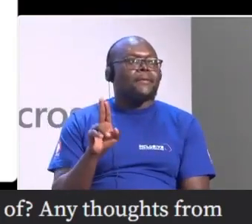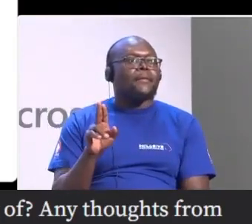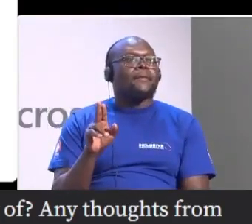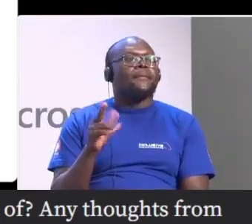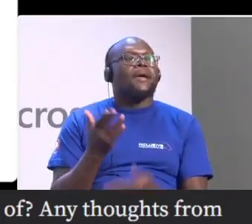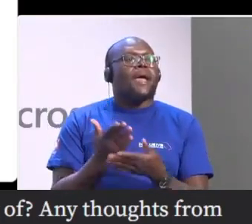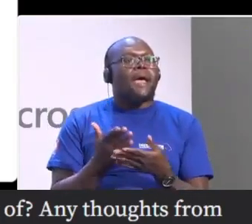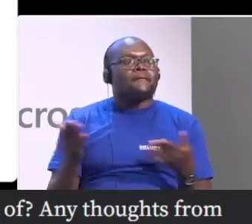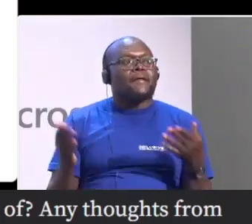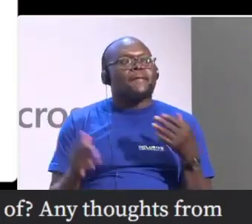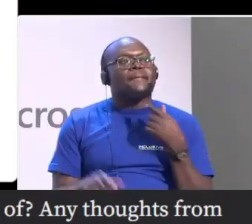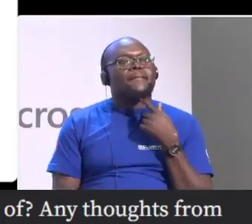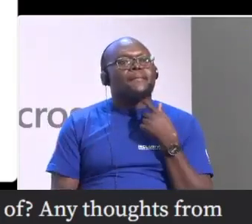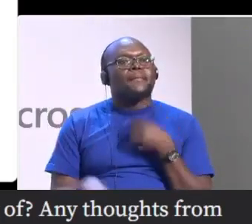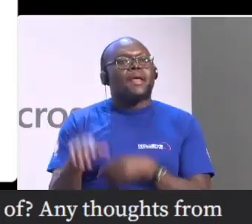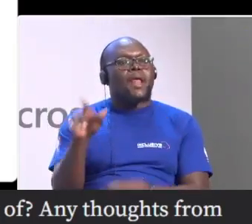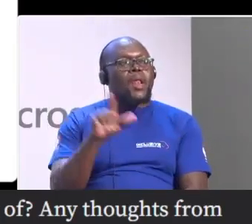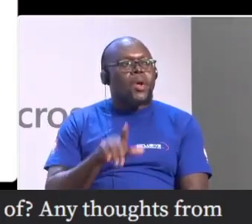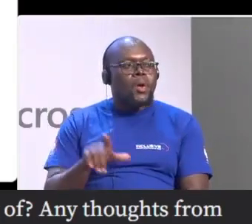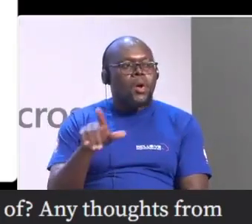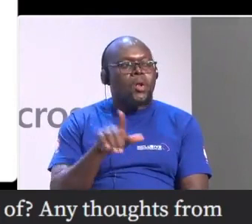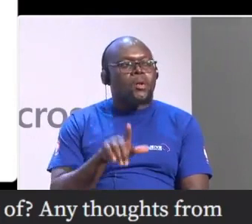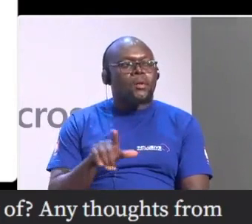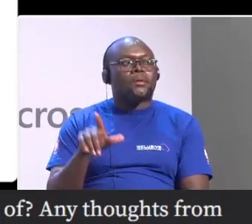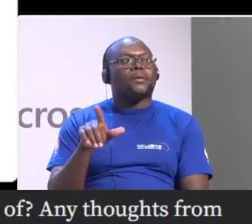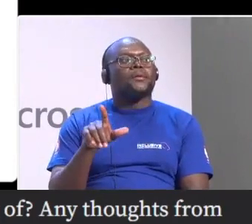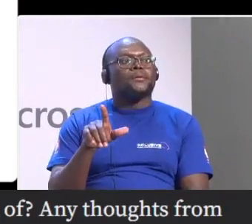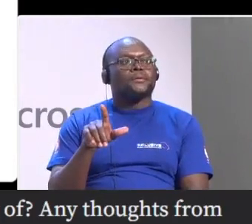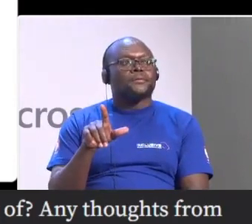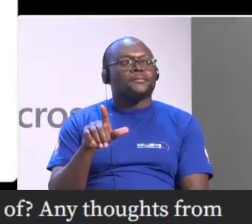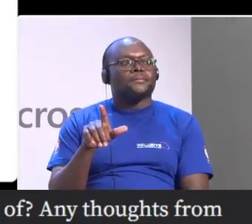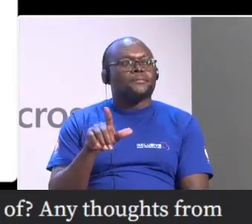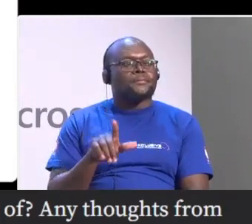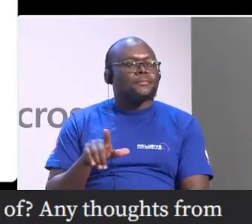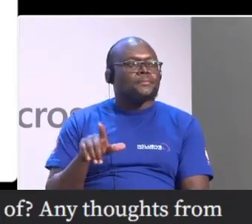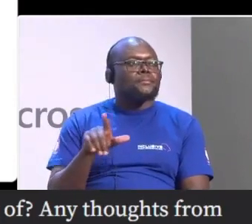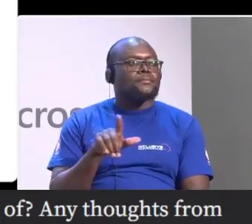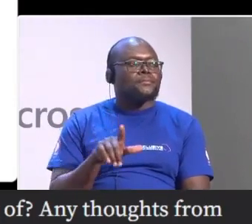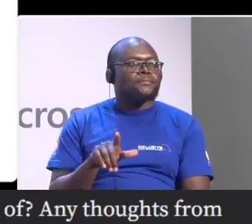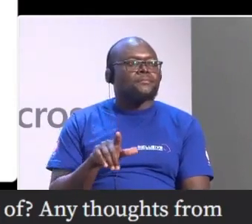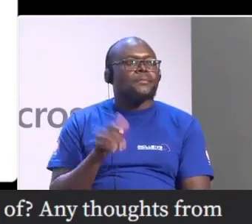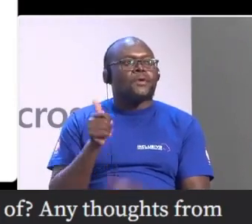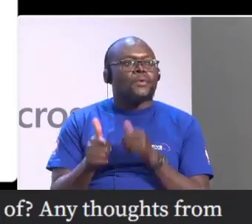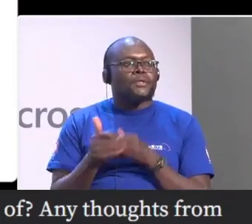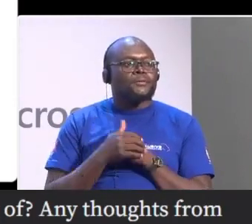having a local best practice, so that